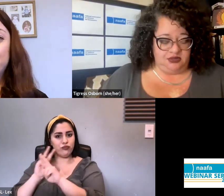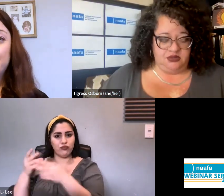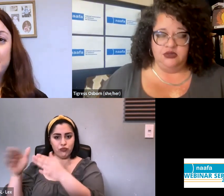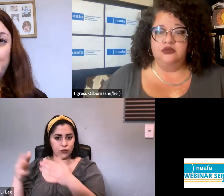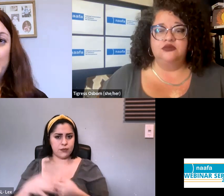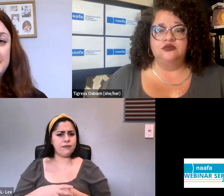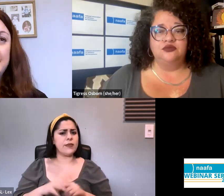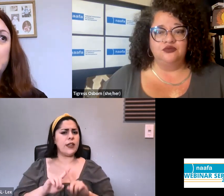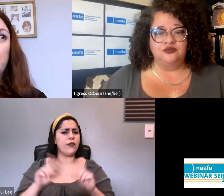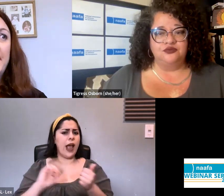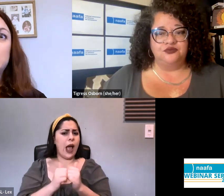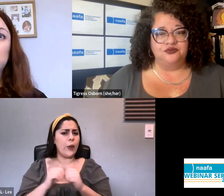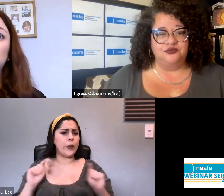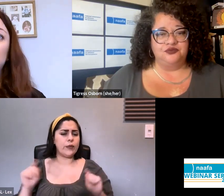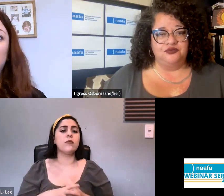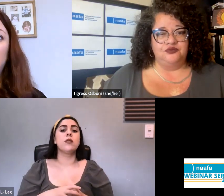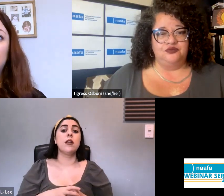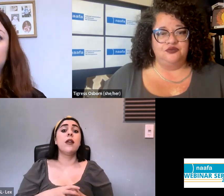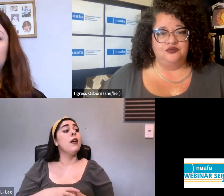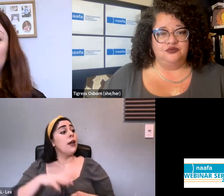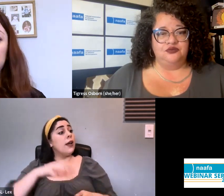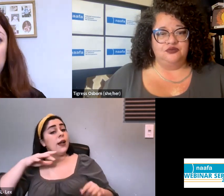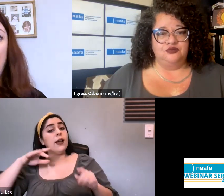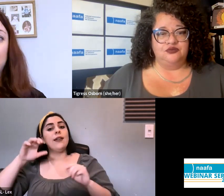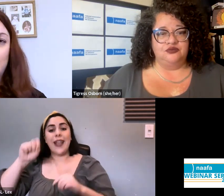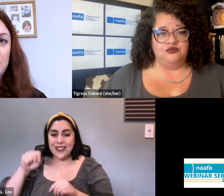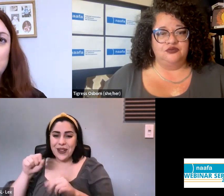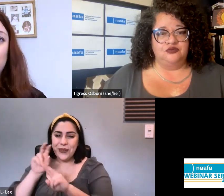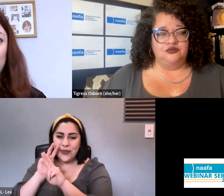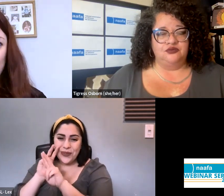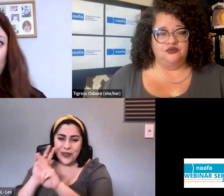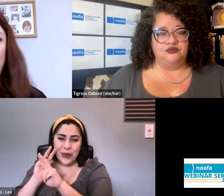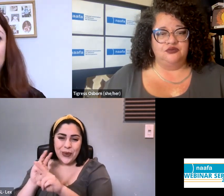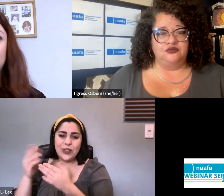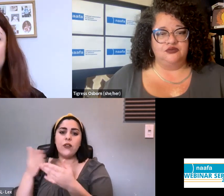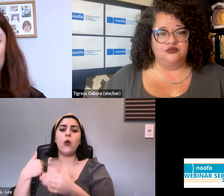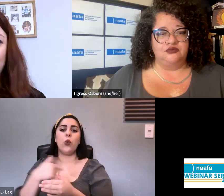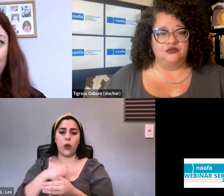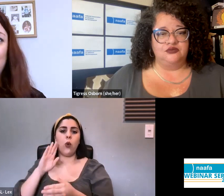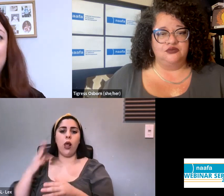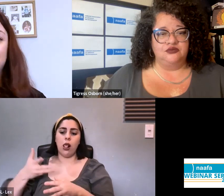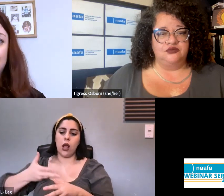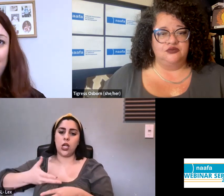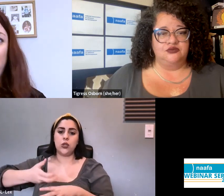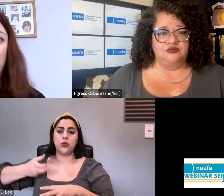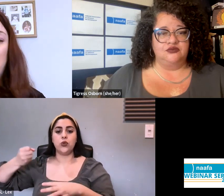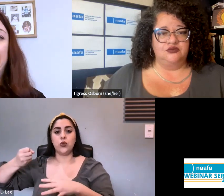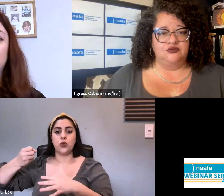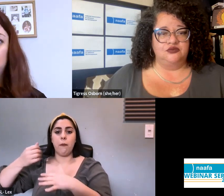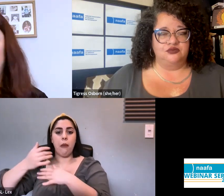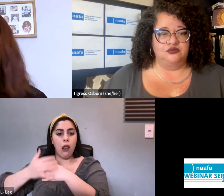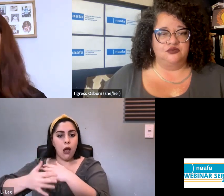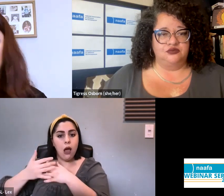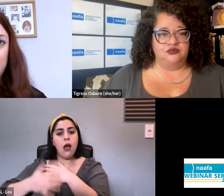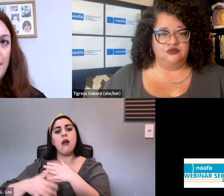for funeral purposes, we do drain. We do drain fluid from the